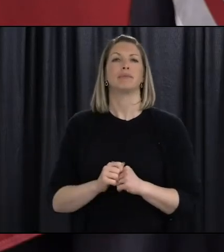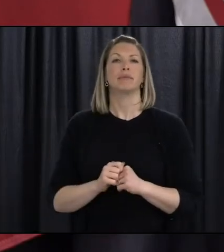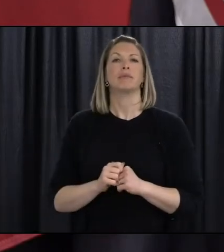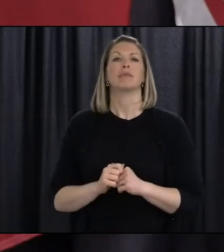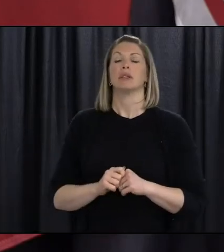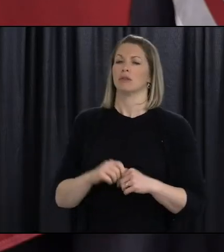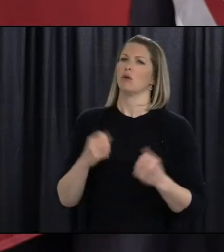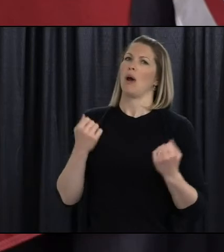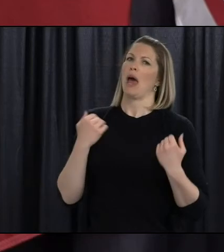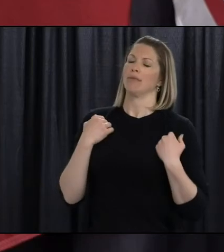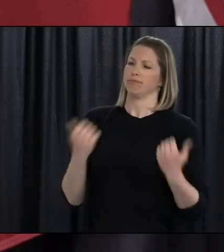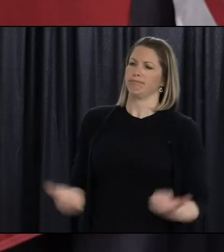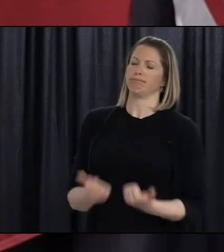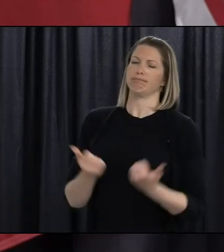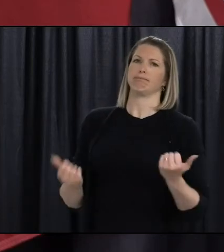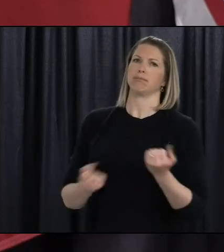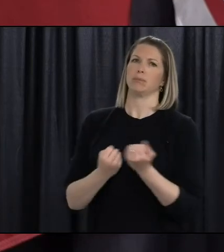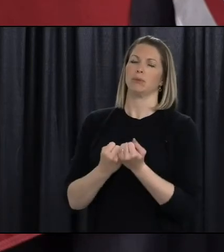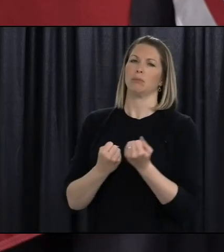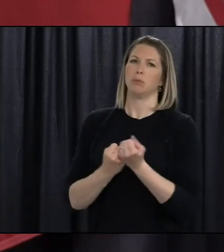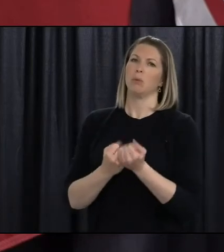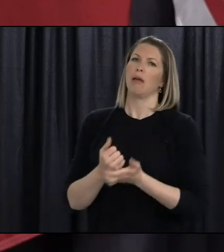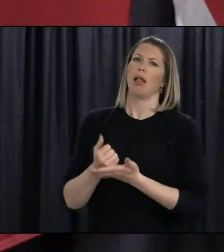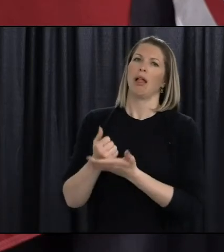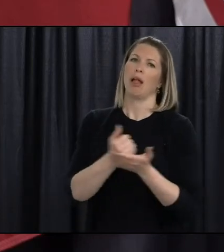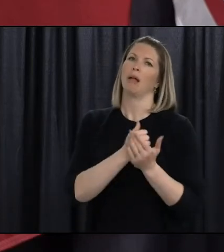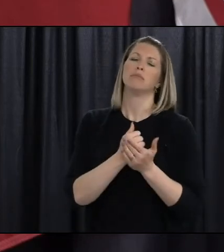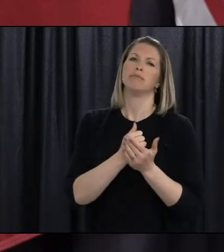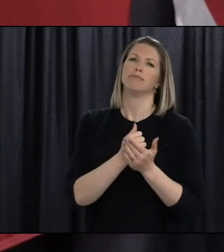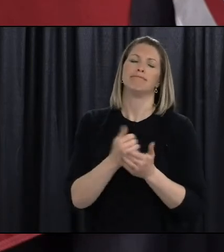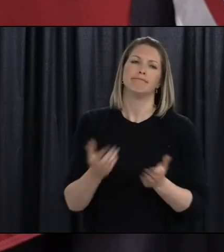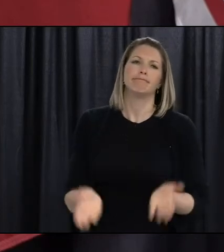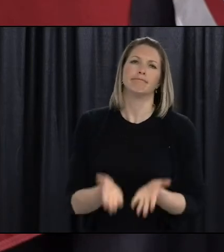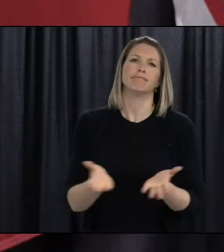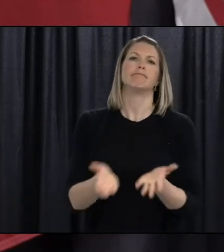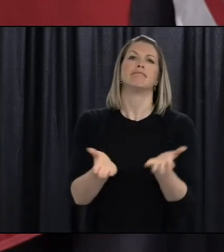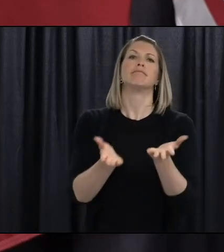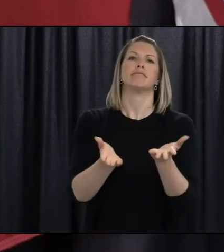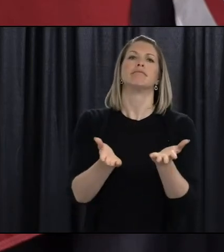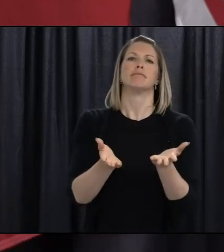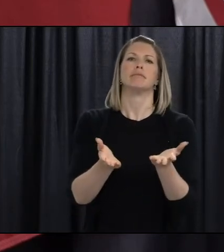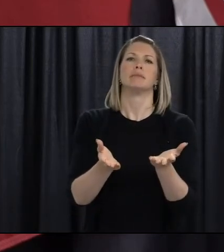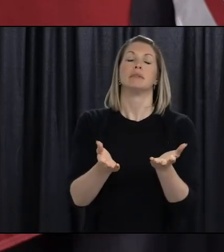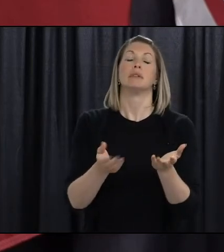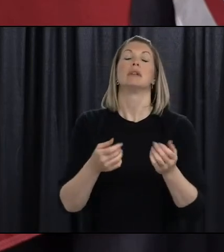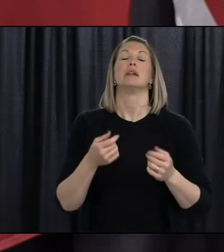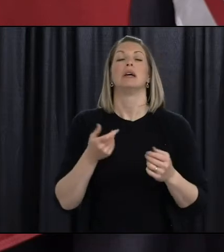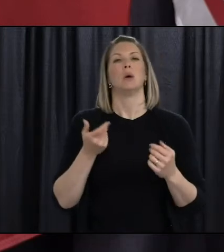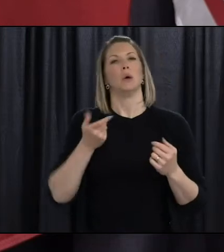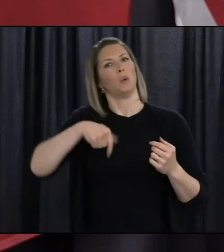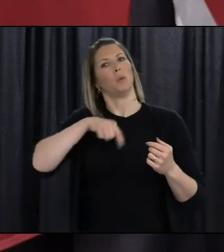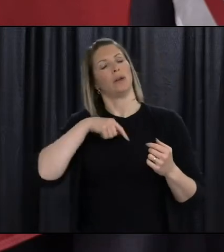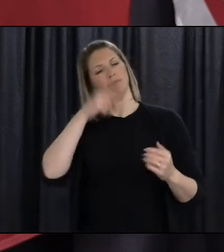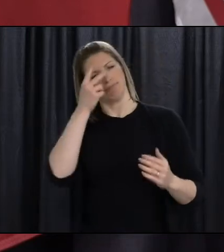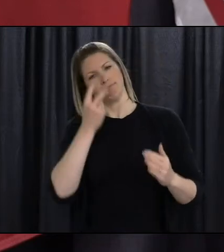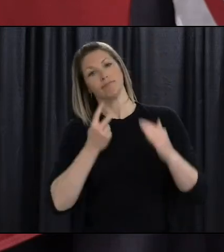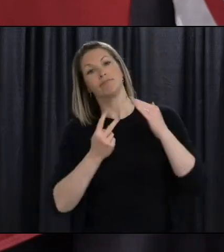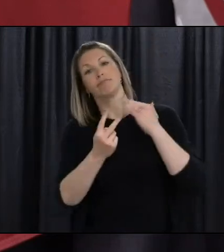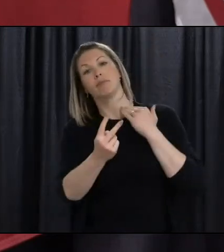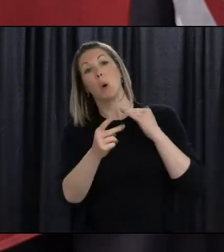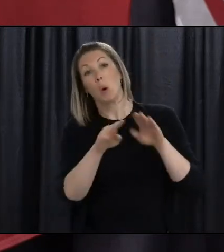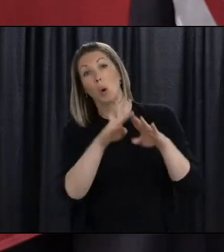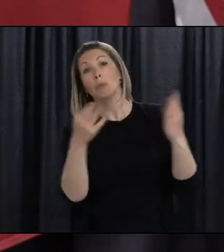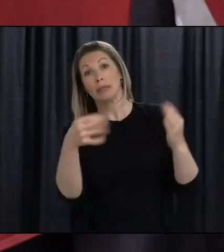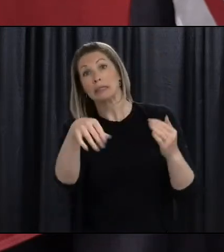of supports to help you along the way. And we must remain optimistic about reopening our economy and focus our